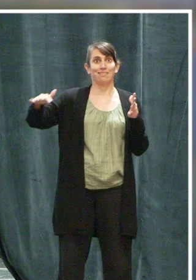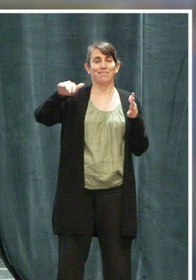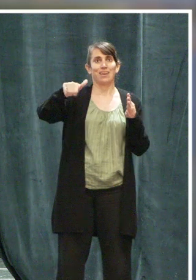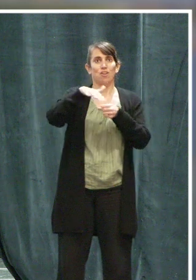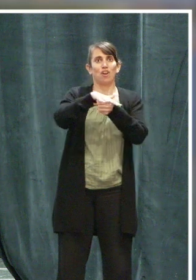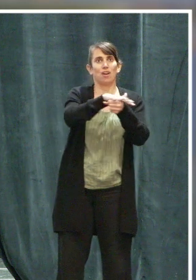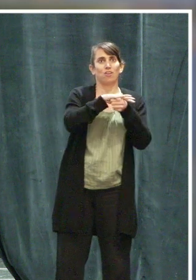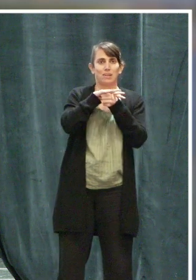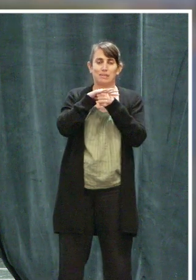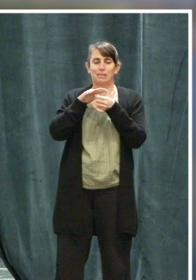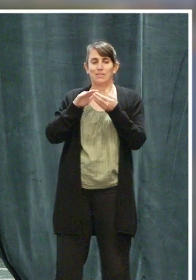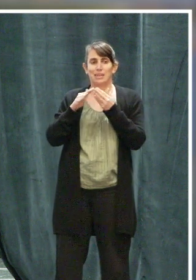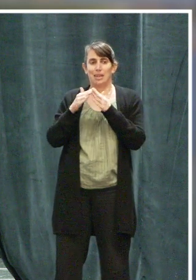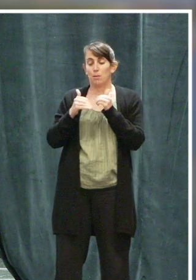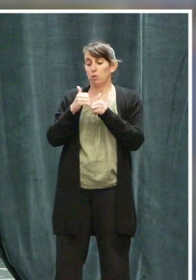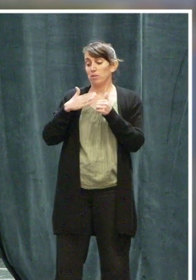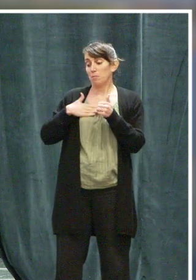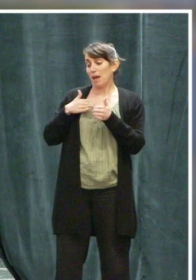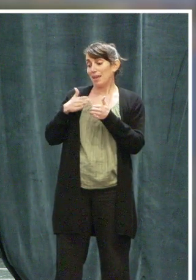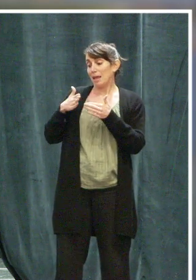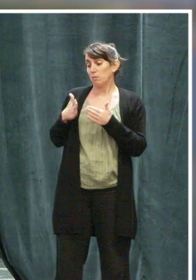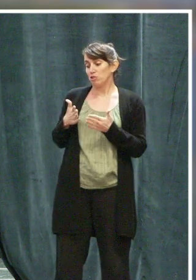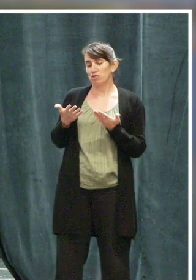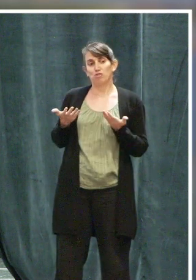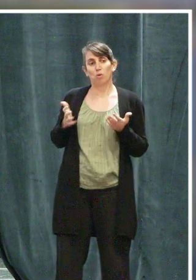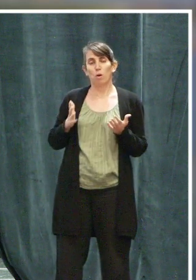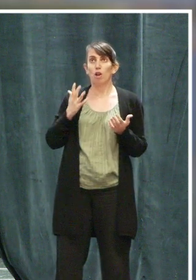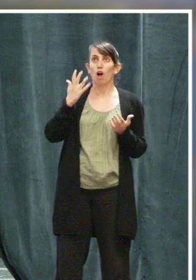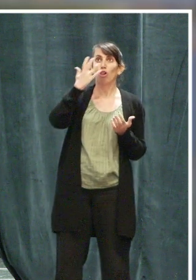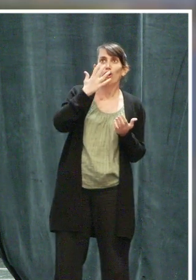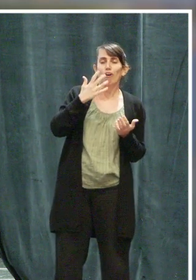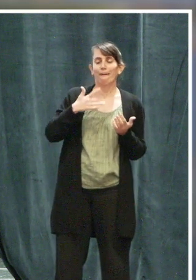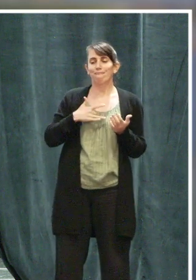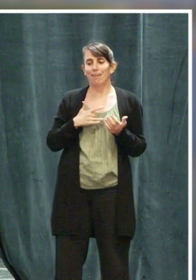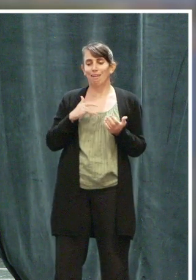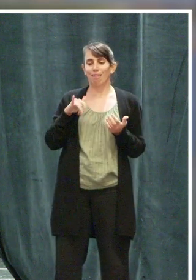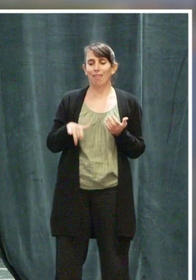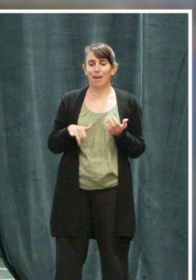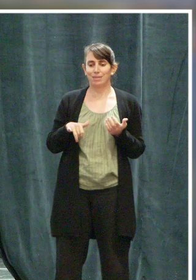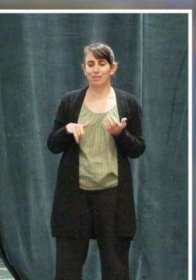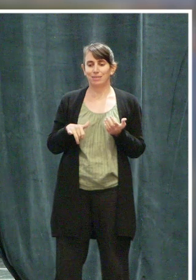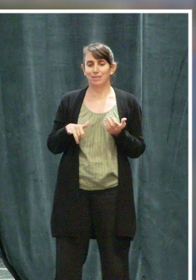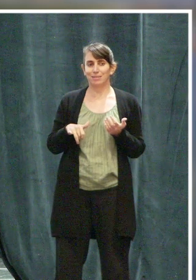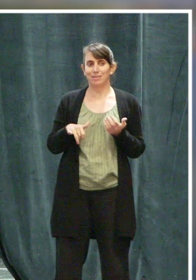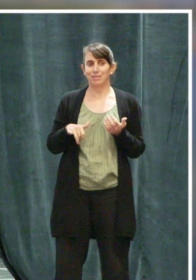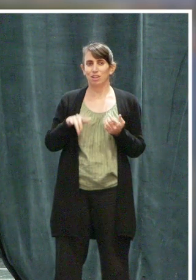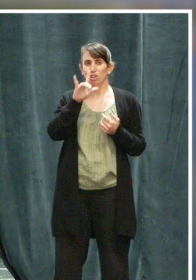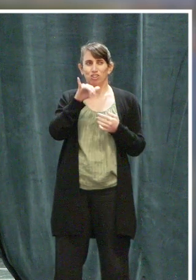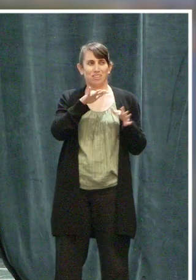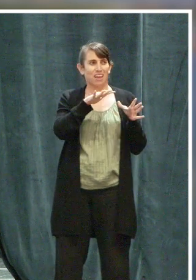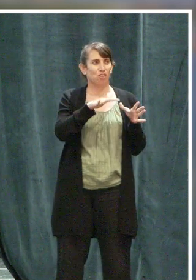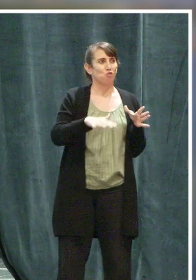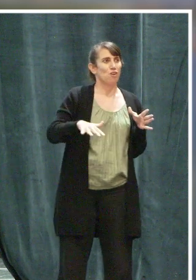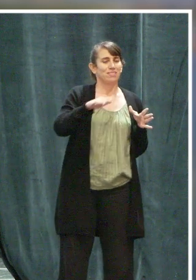of my neighbors that I talk to do not want a look and feel that is reminiscent of the rest of New York